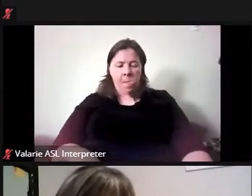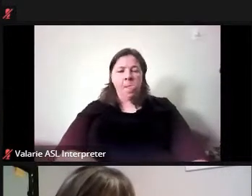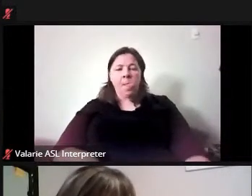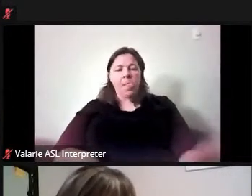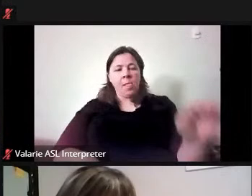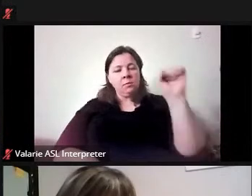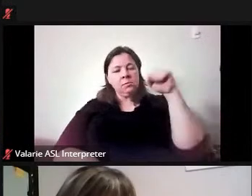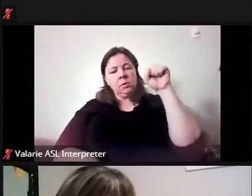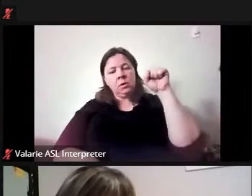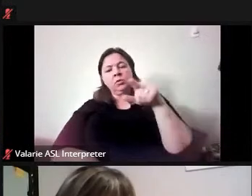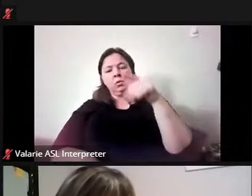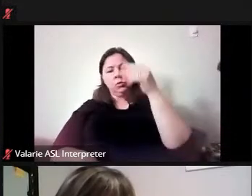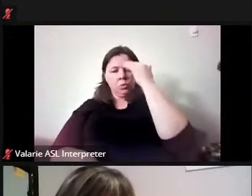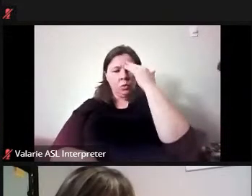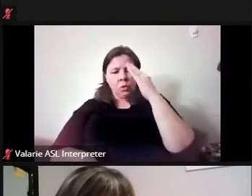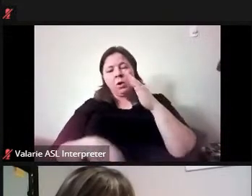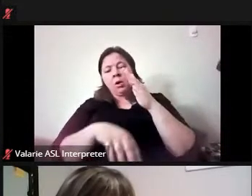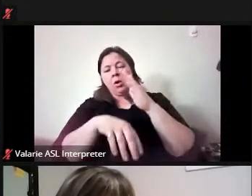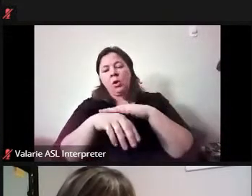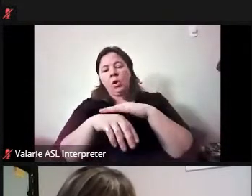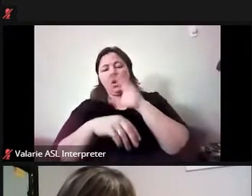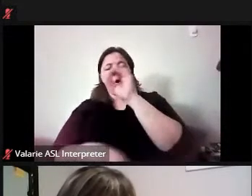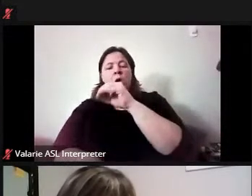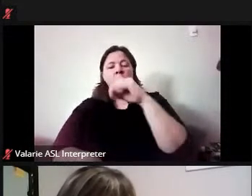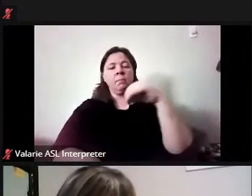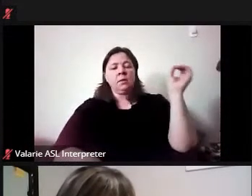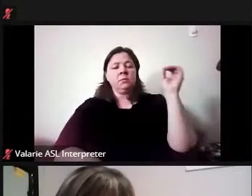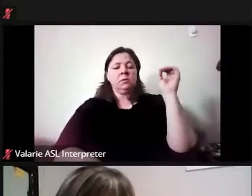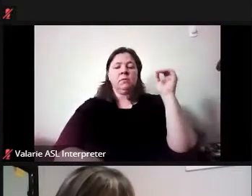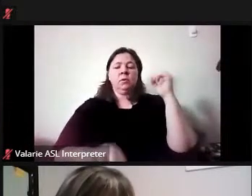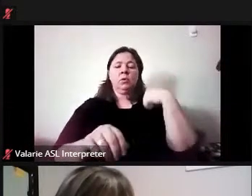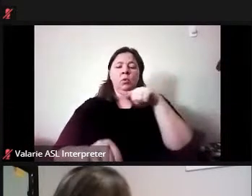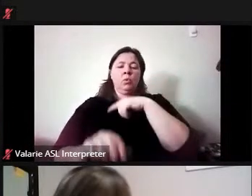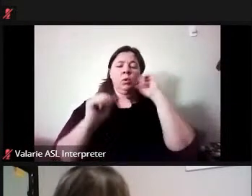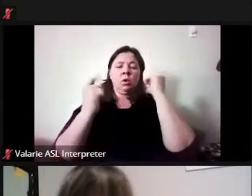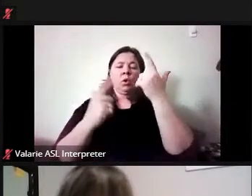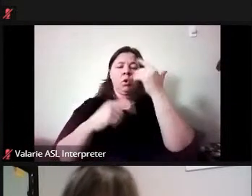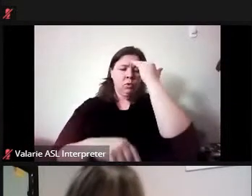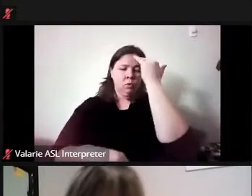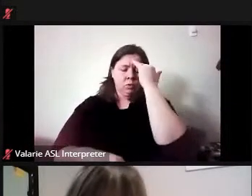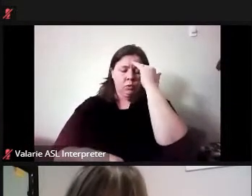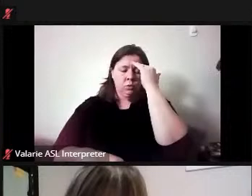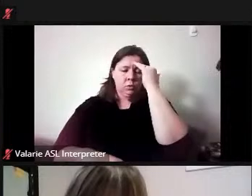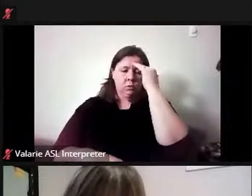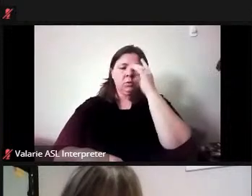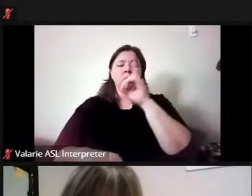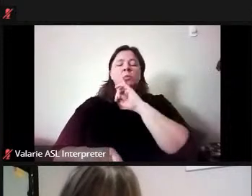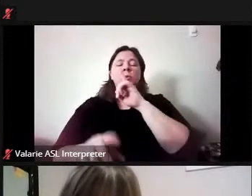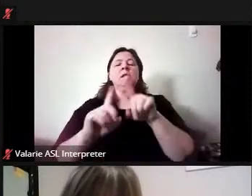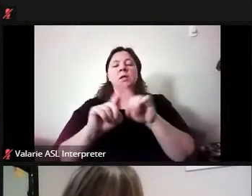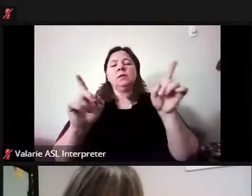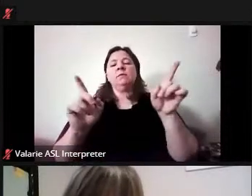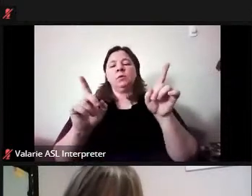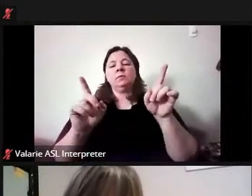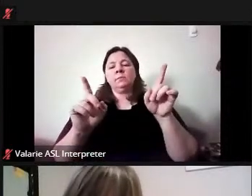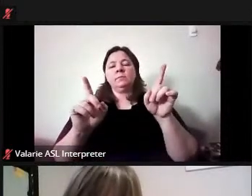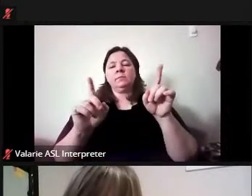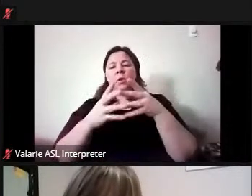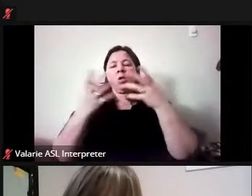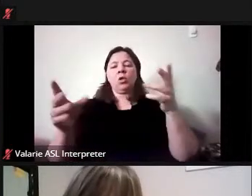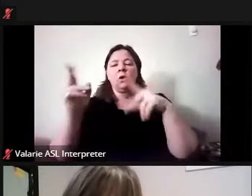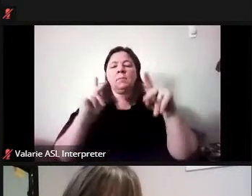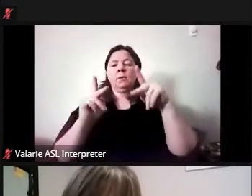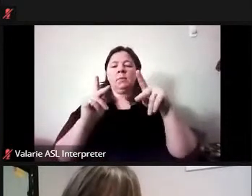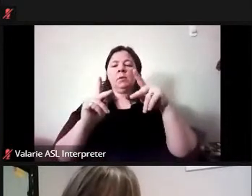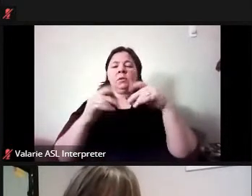Yes, Onpassive, like we all know, that it is actually different. Lot of people